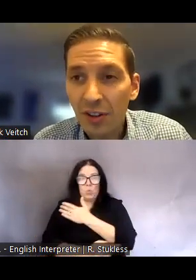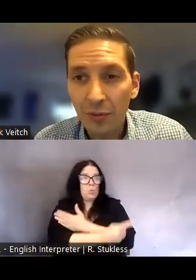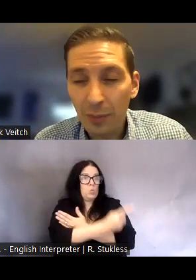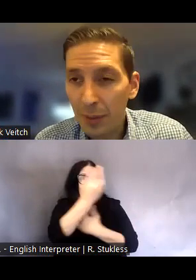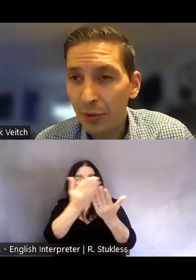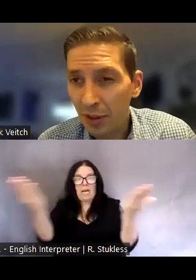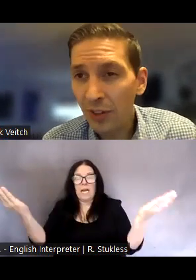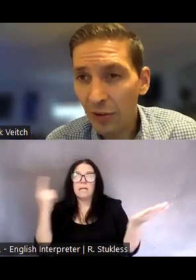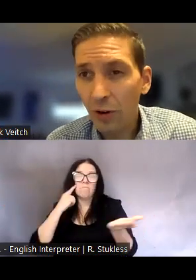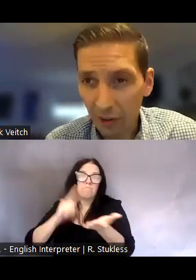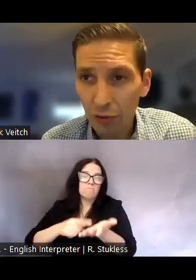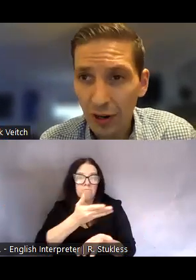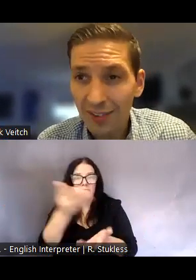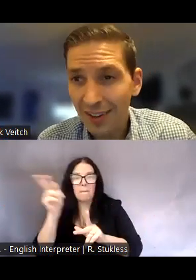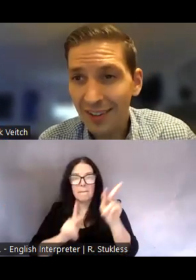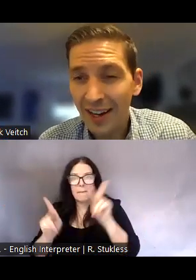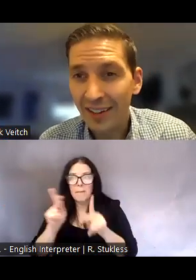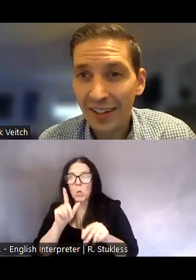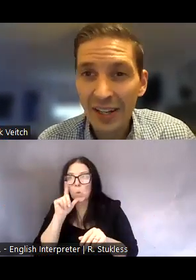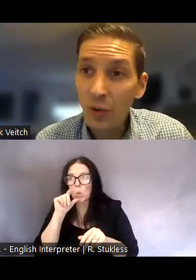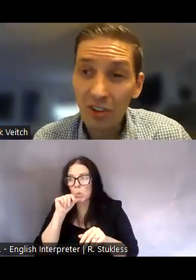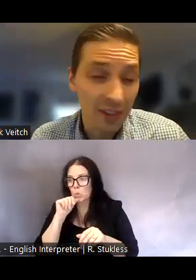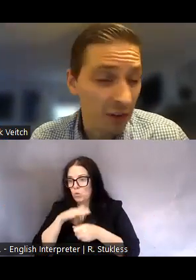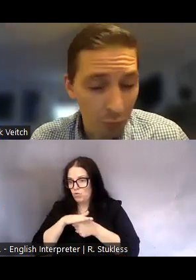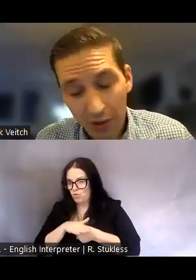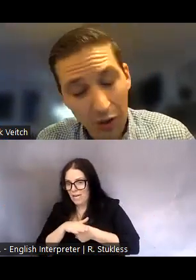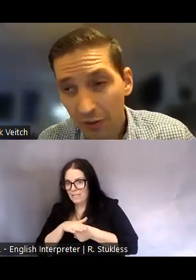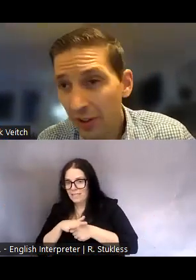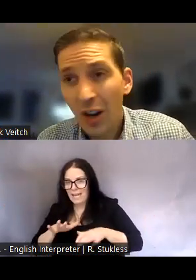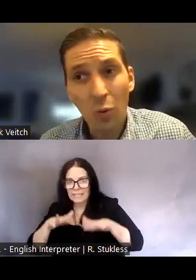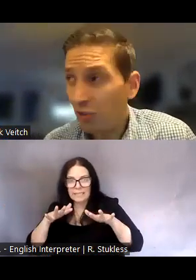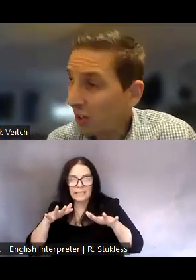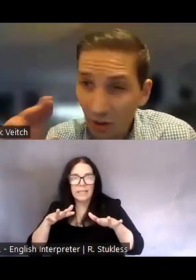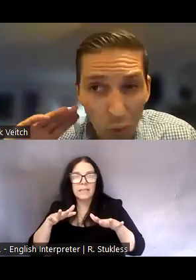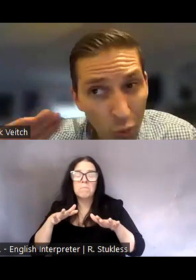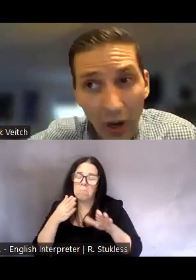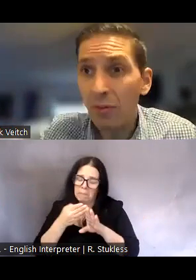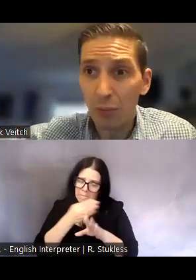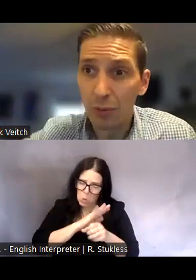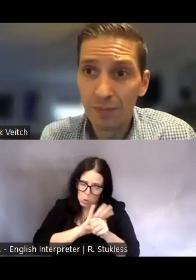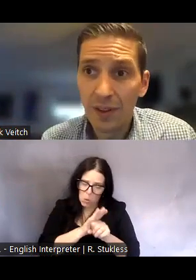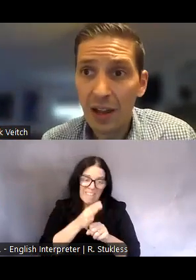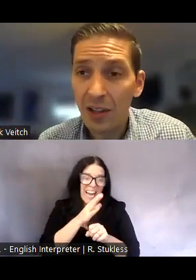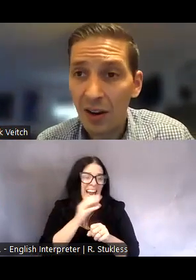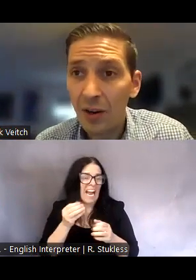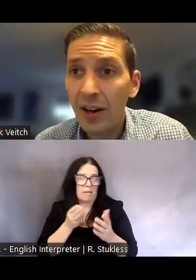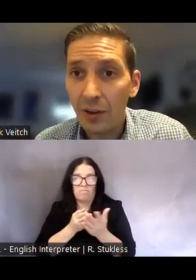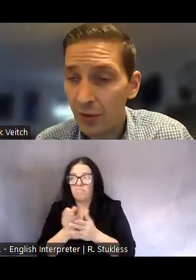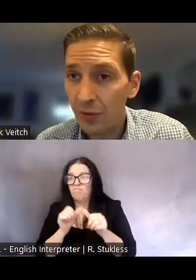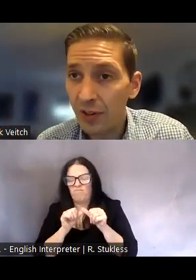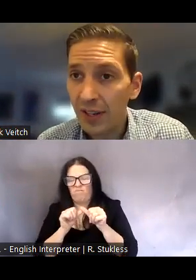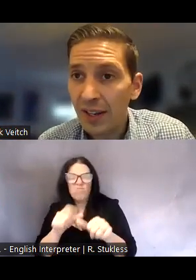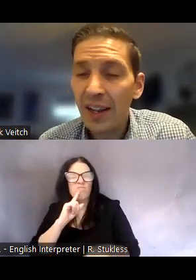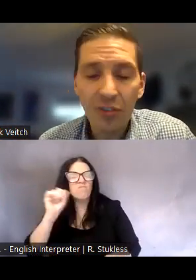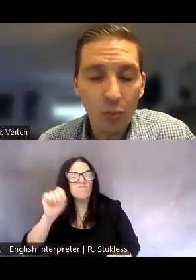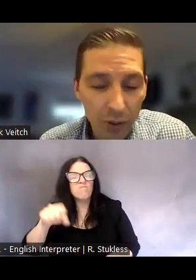we talk about people dealing with that chronic stress and anxiety, we saw this pre-COVID, we're seeing it right through as we carry on